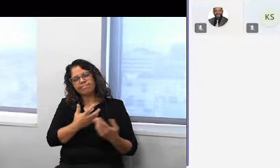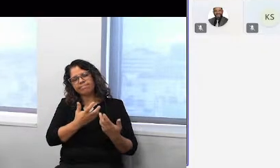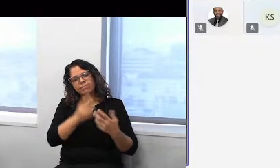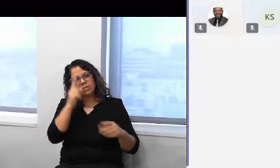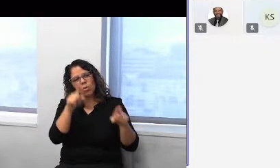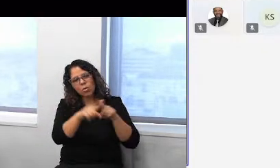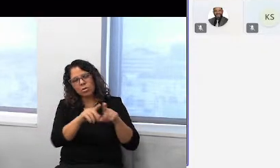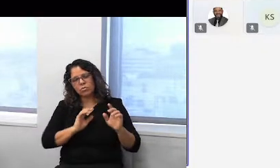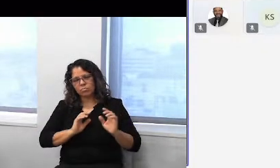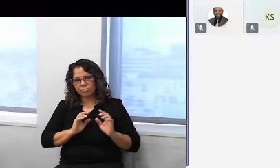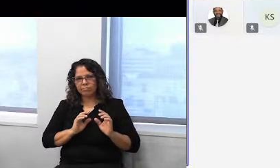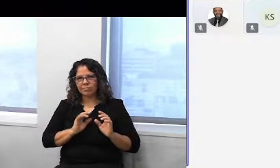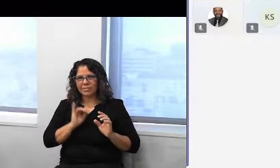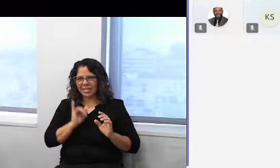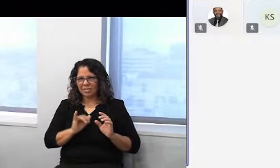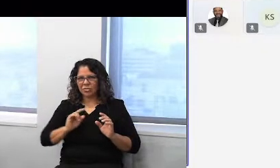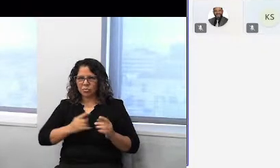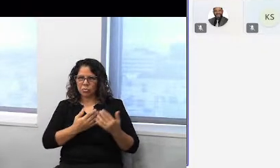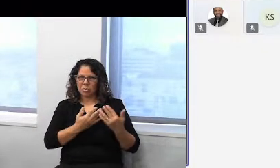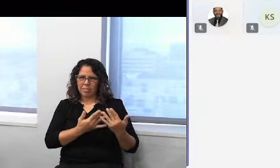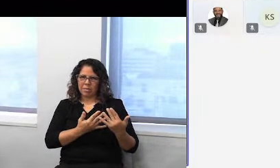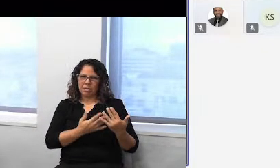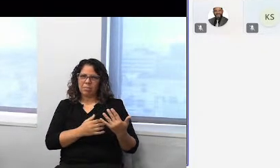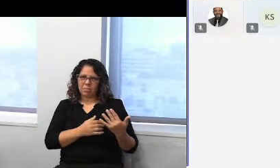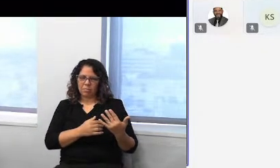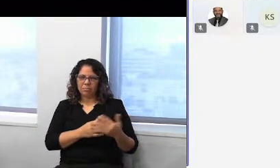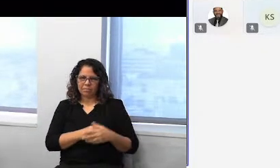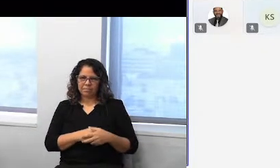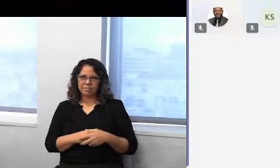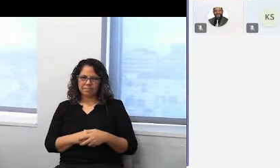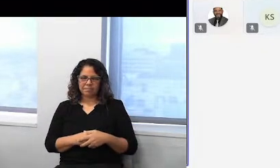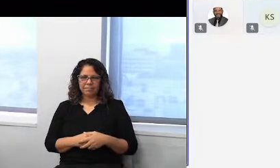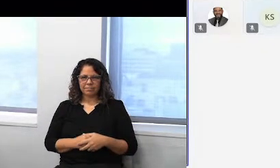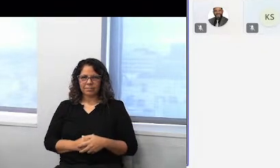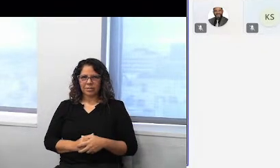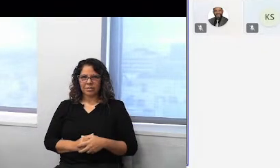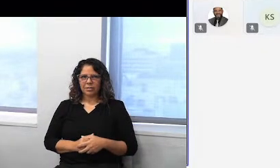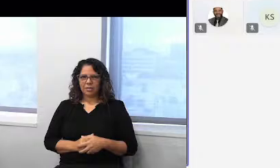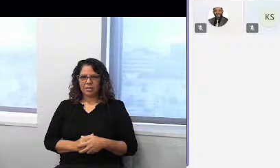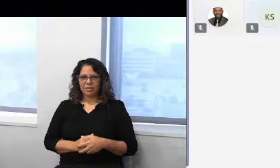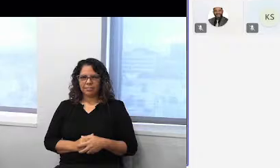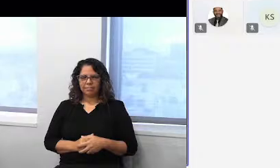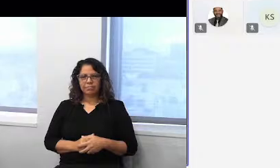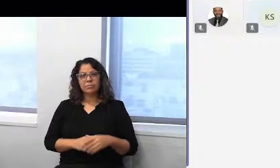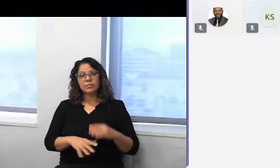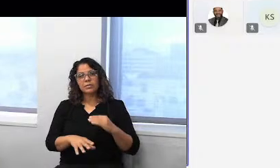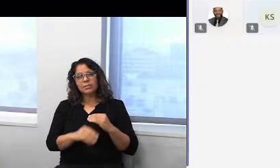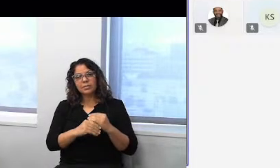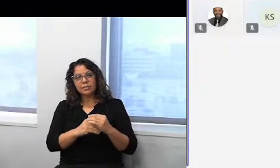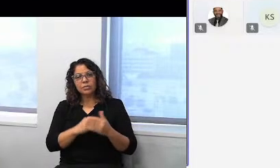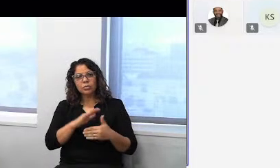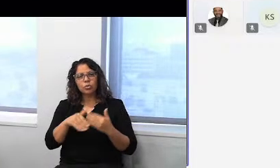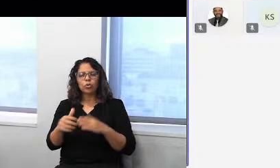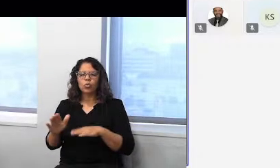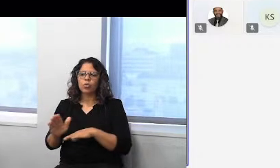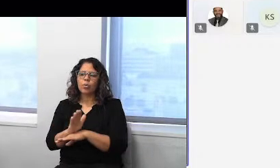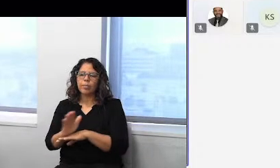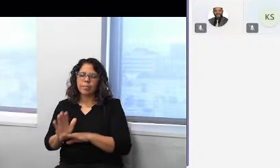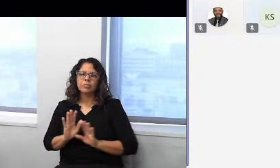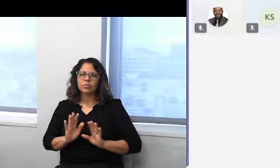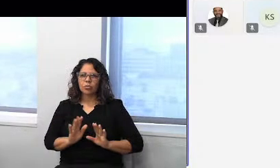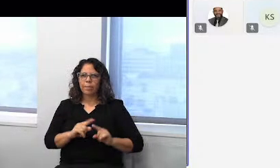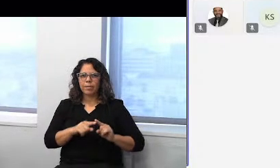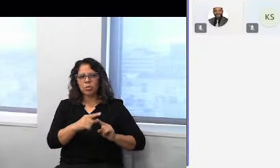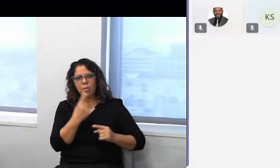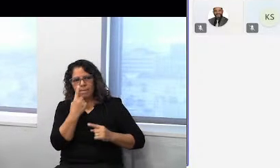But that comes with a commercial component associated with it and all the other elements. But what you're asking from what Luma is